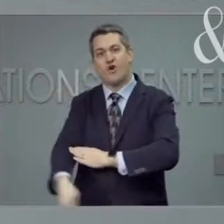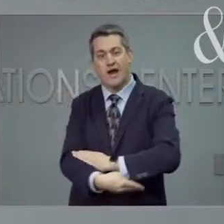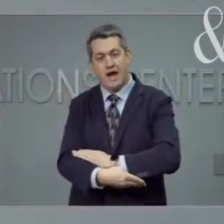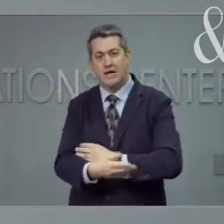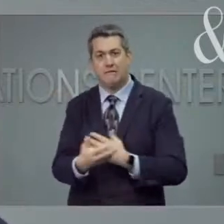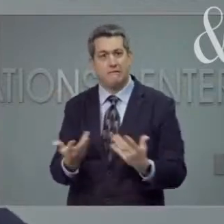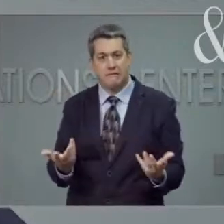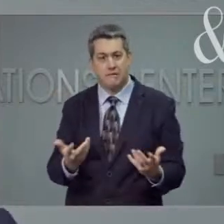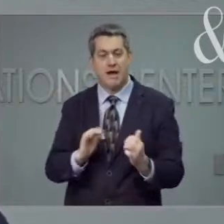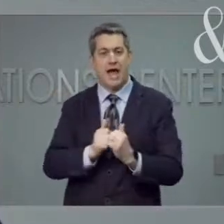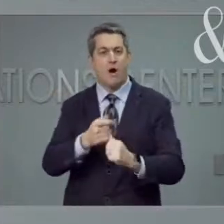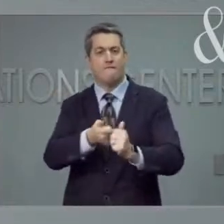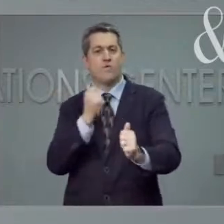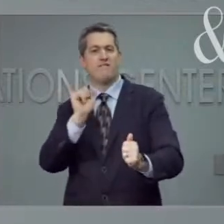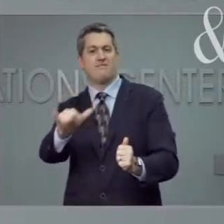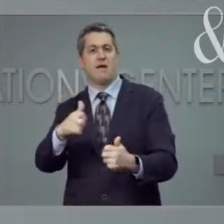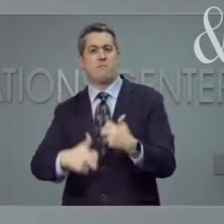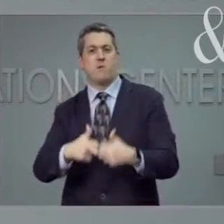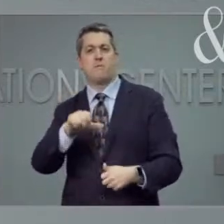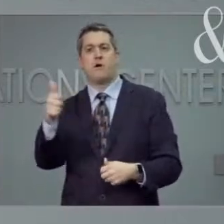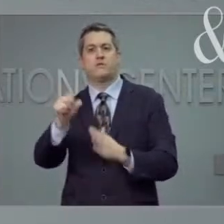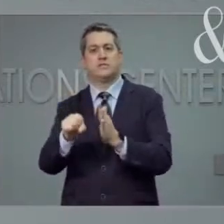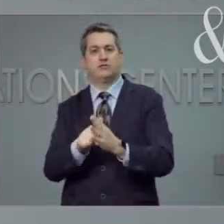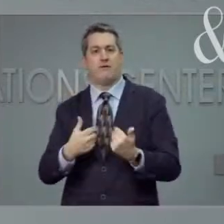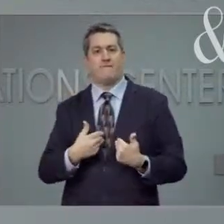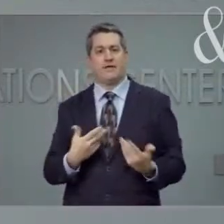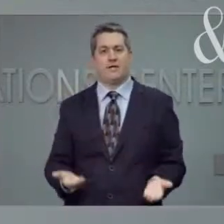everything? Justin.